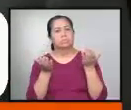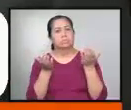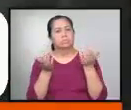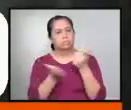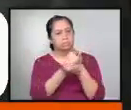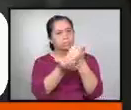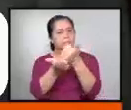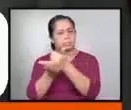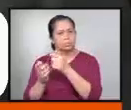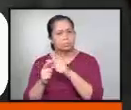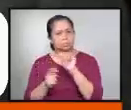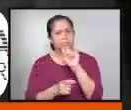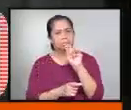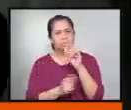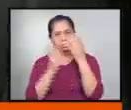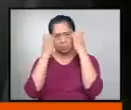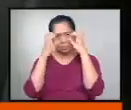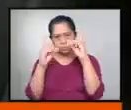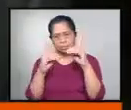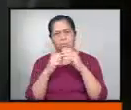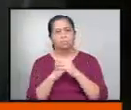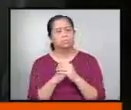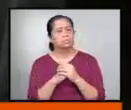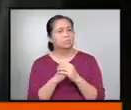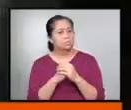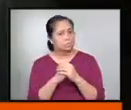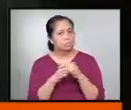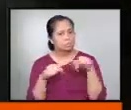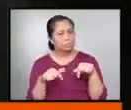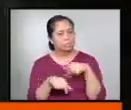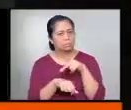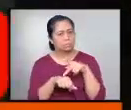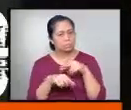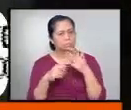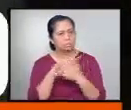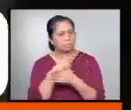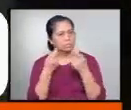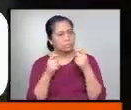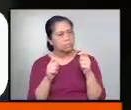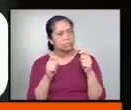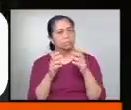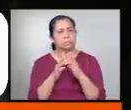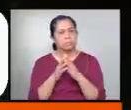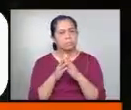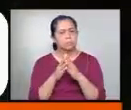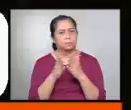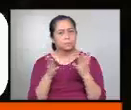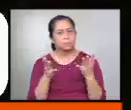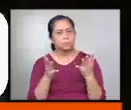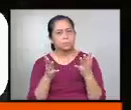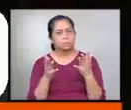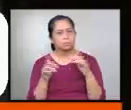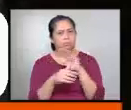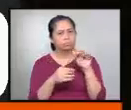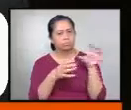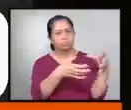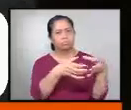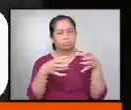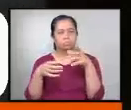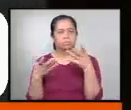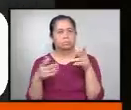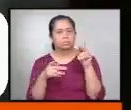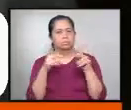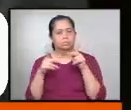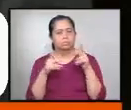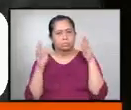help out in the IT education of this country in trying to get all sectors of our society